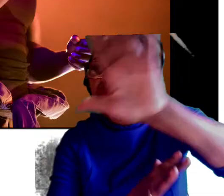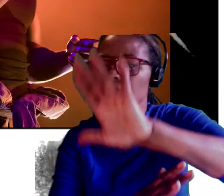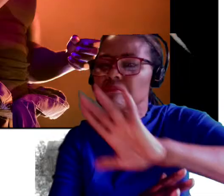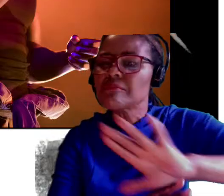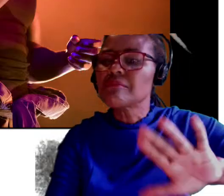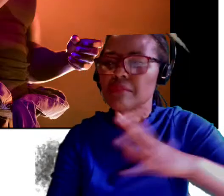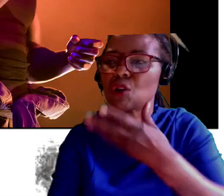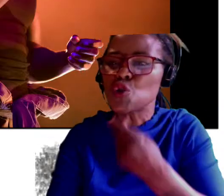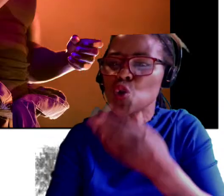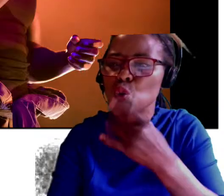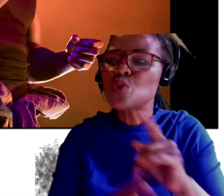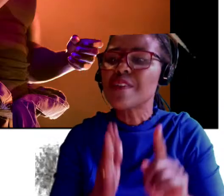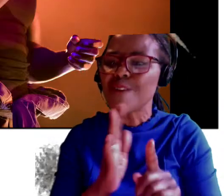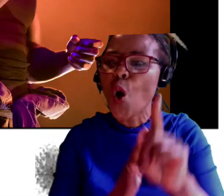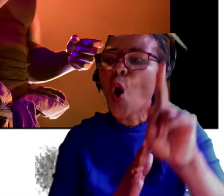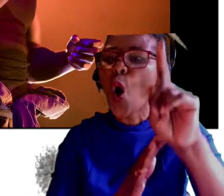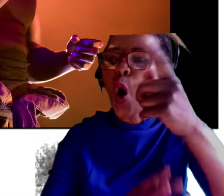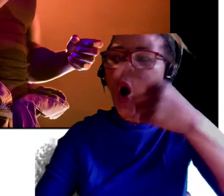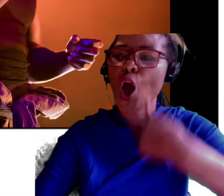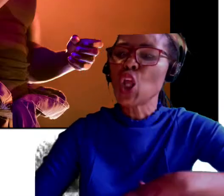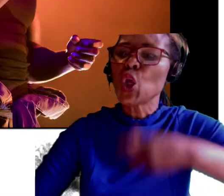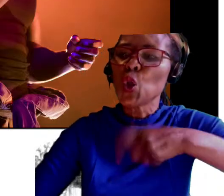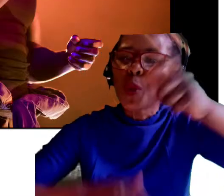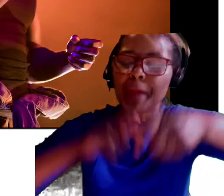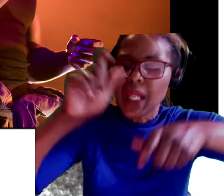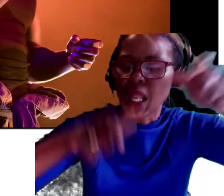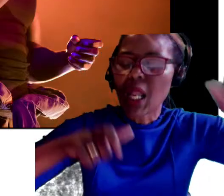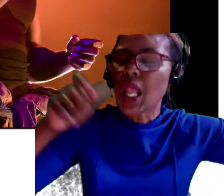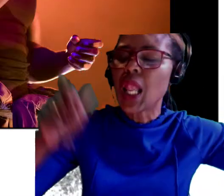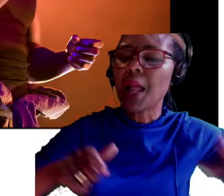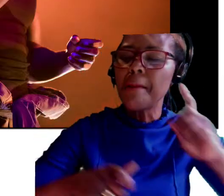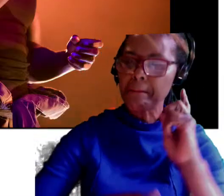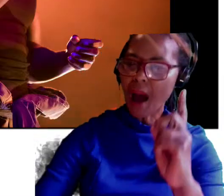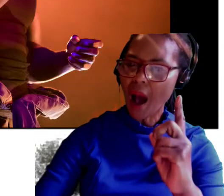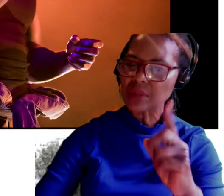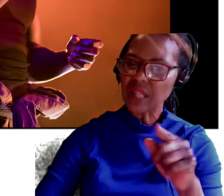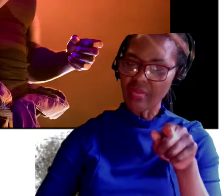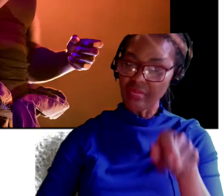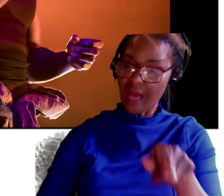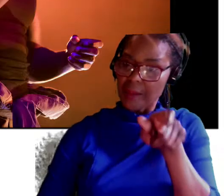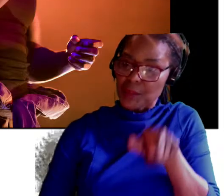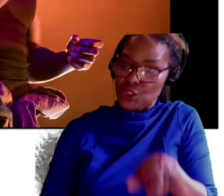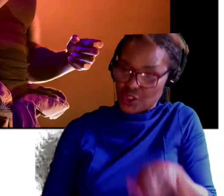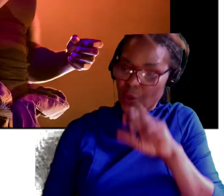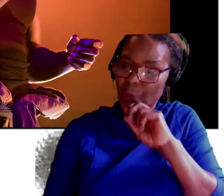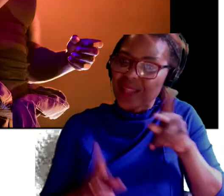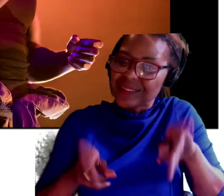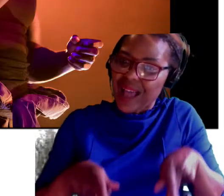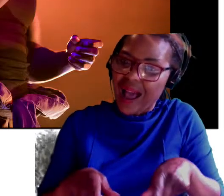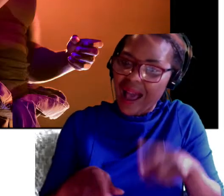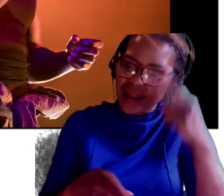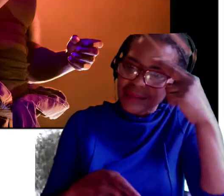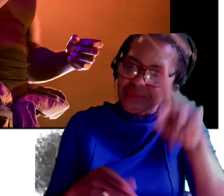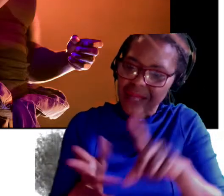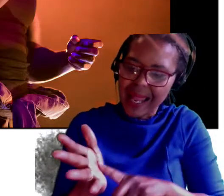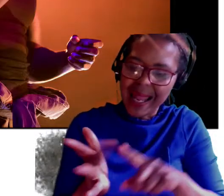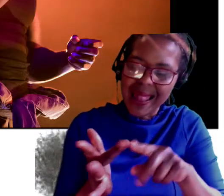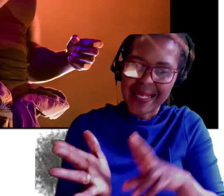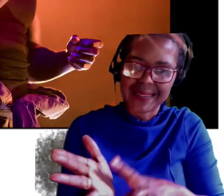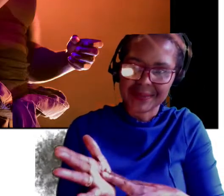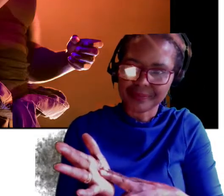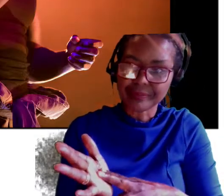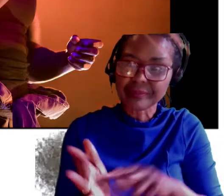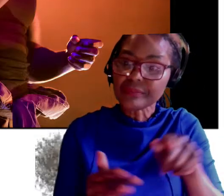immense energy requirements to get him there. And the one major concession to Lynn's mental health in all of this is that